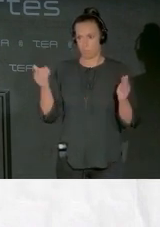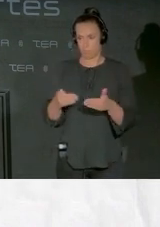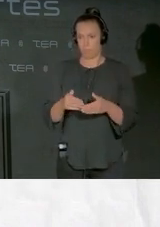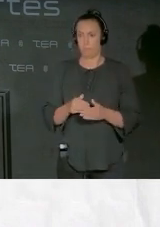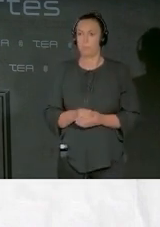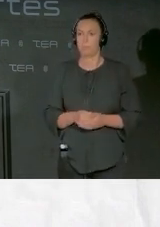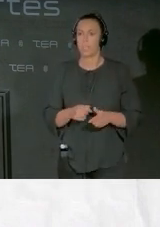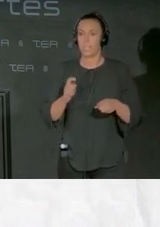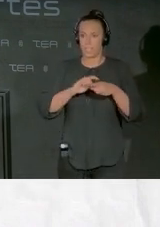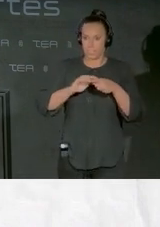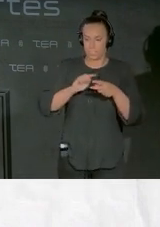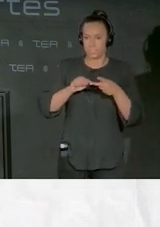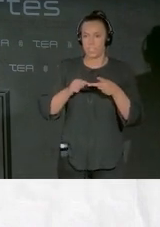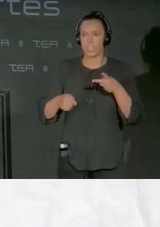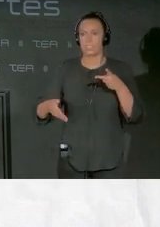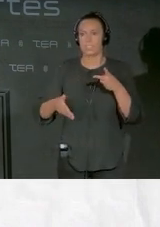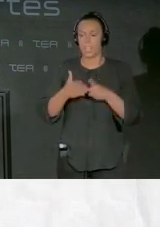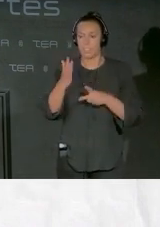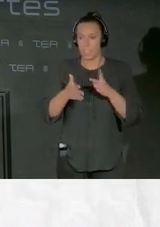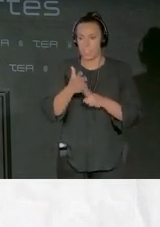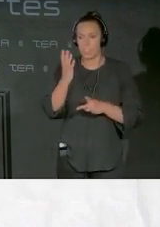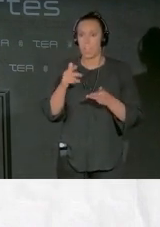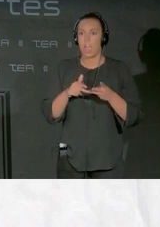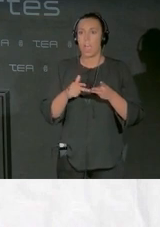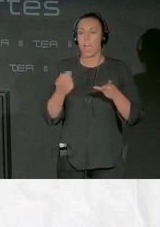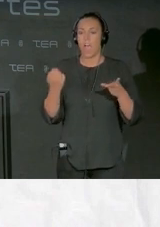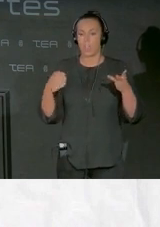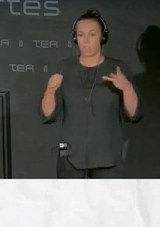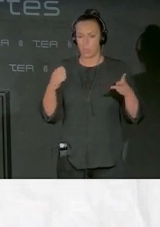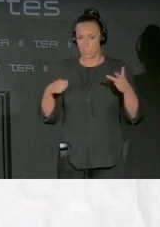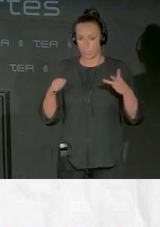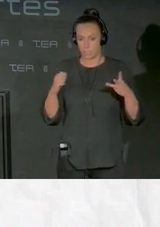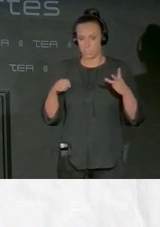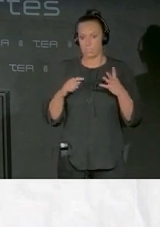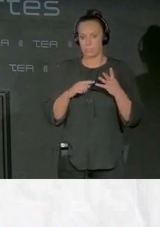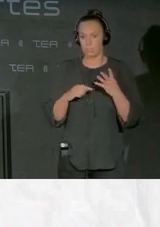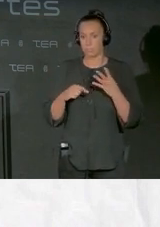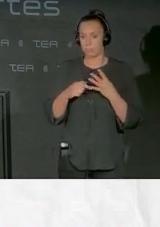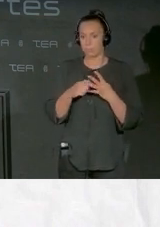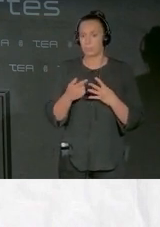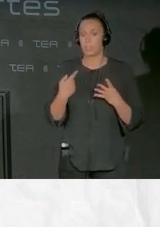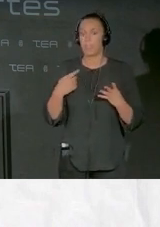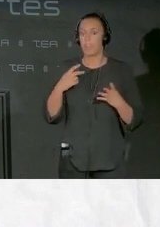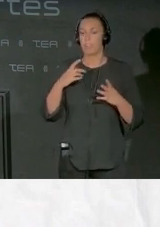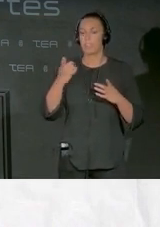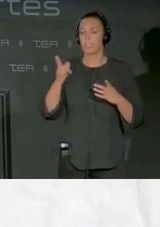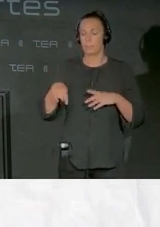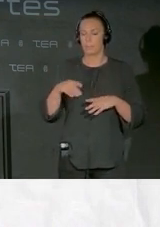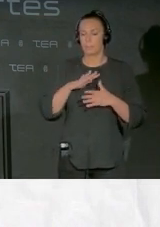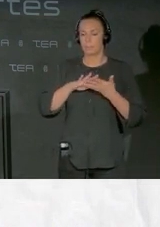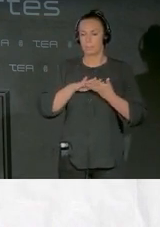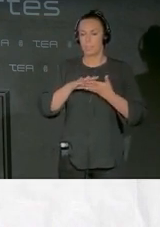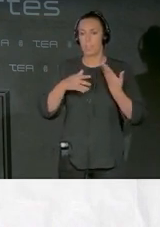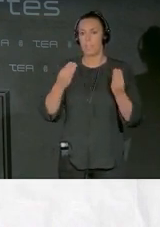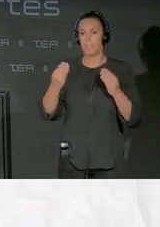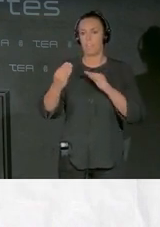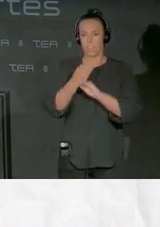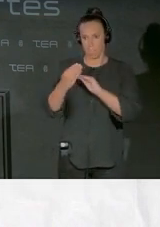the sector. We looked at financing, so what are the financing needs of the sector, going beyond just saying the sector needs